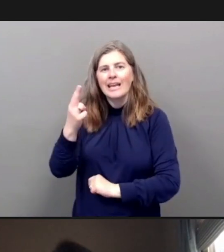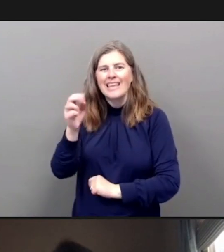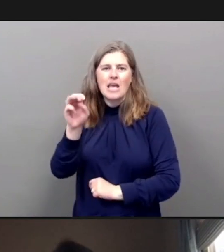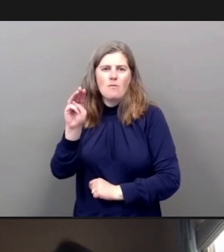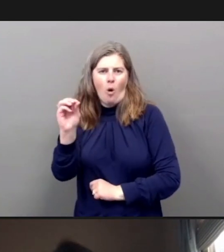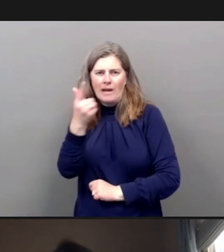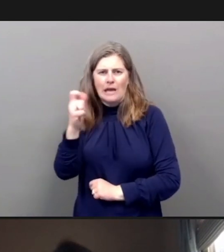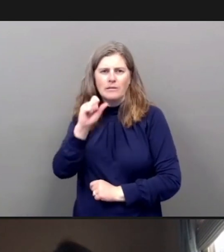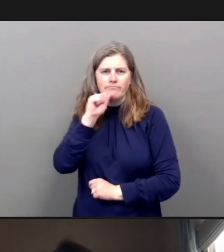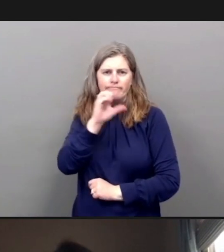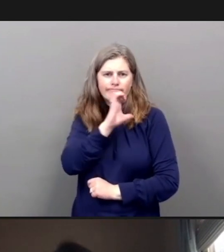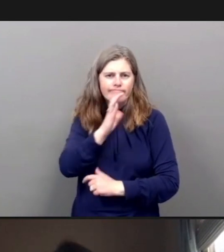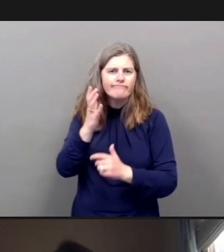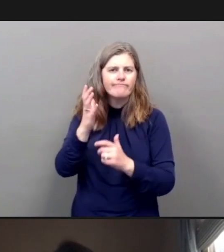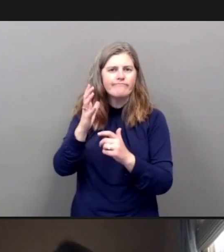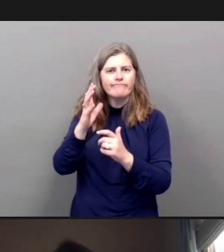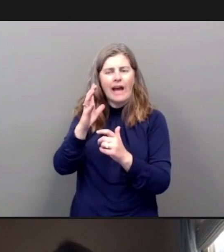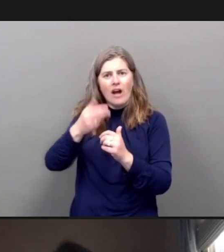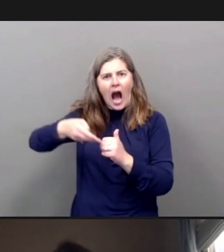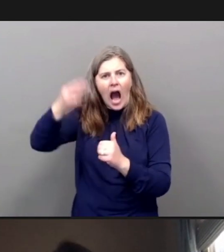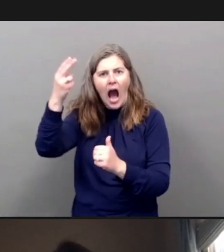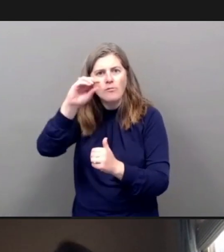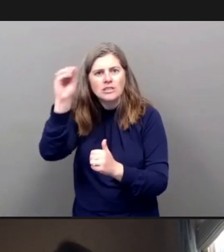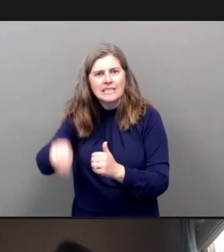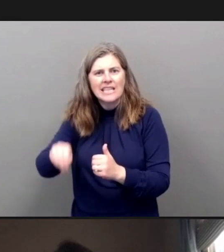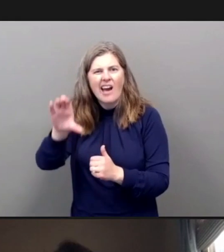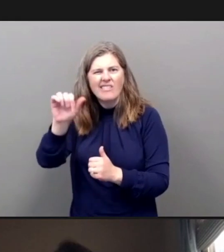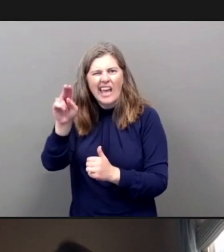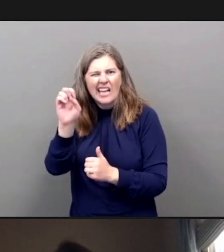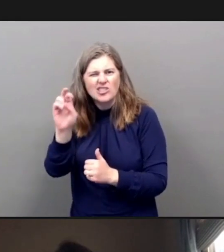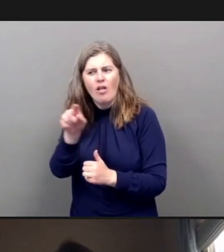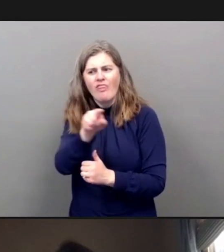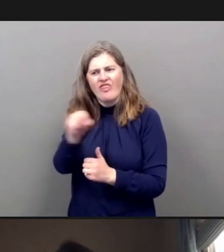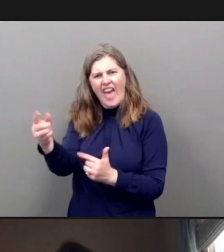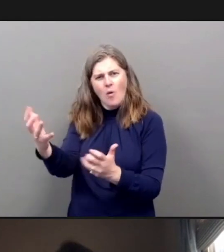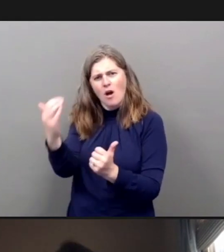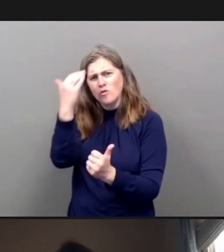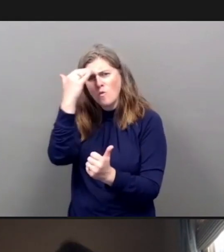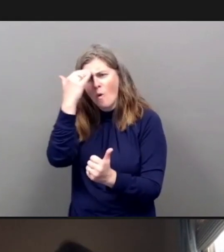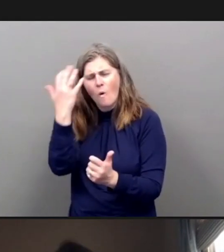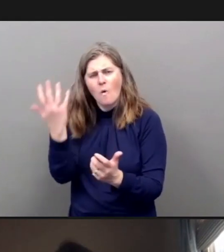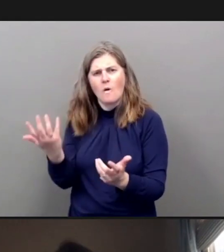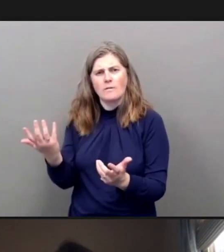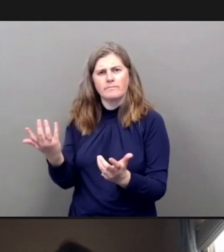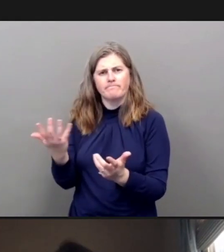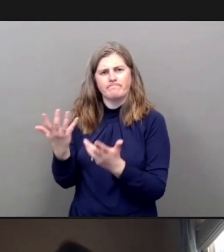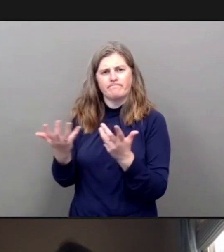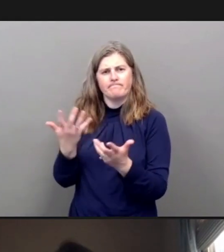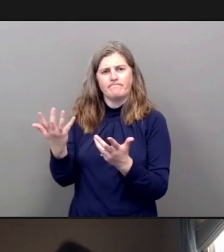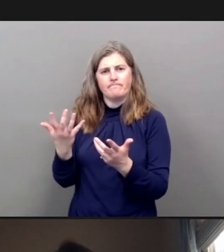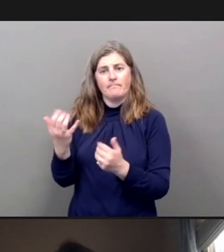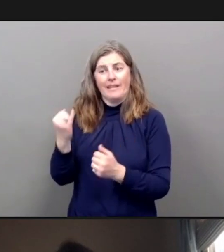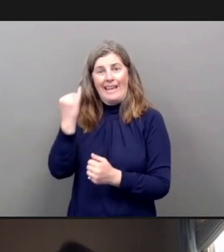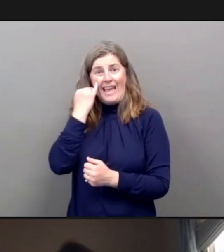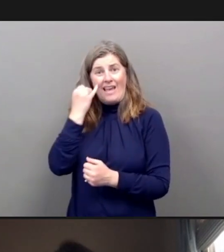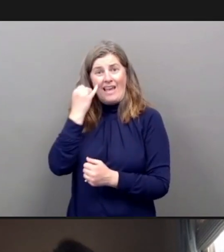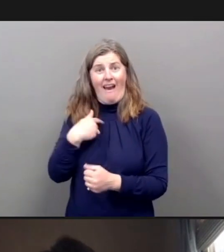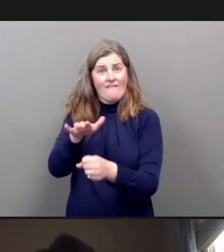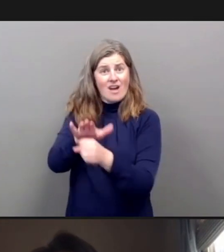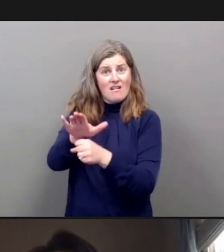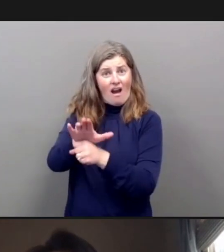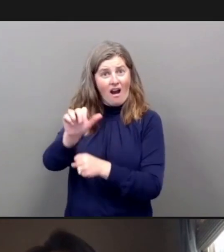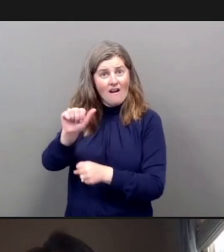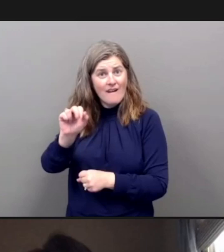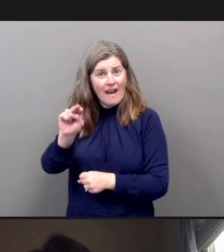and a high rate of cancer. And a lot of them want to know whether they have antibodies to COVID after